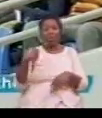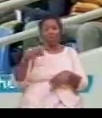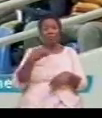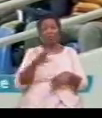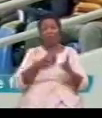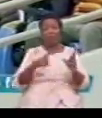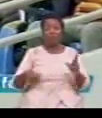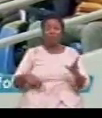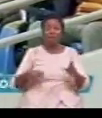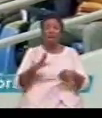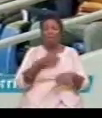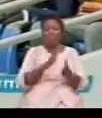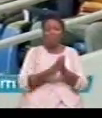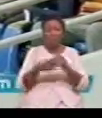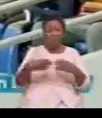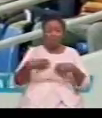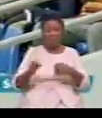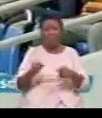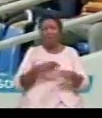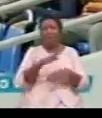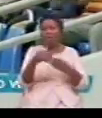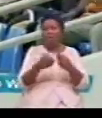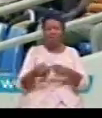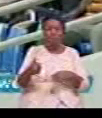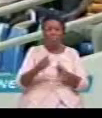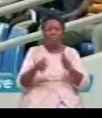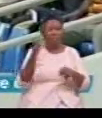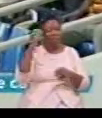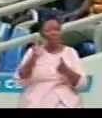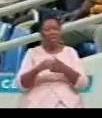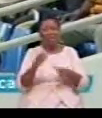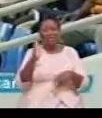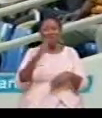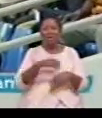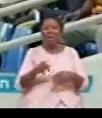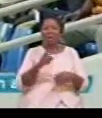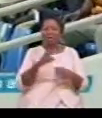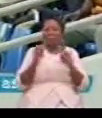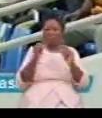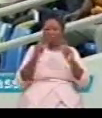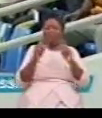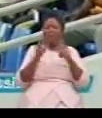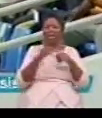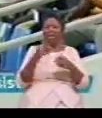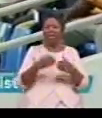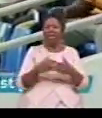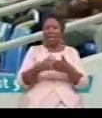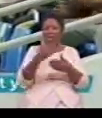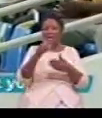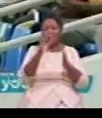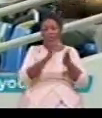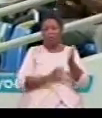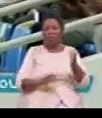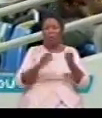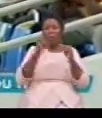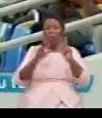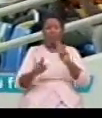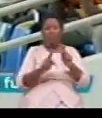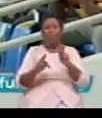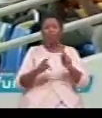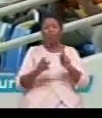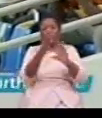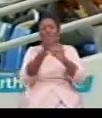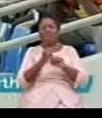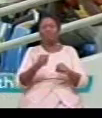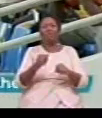of the Lord, as she was healed. Others had that testimony and were shown in the following chapter, chapter 6. So many people also touched.